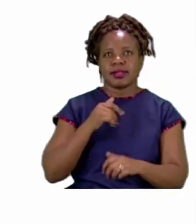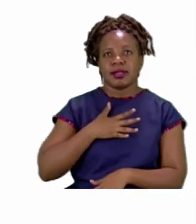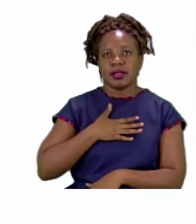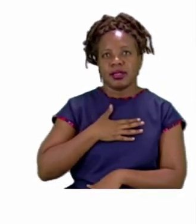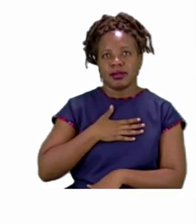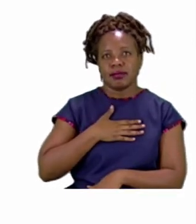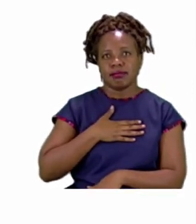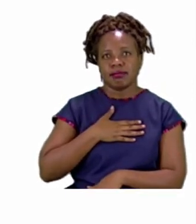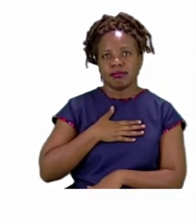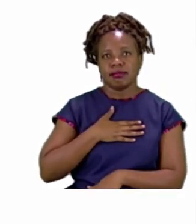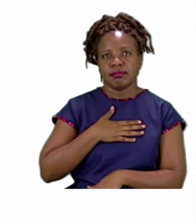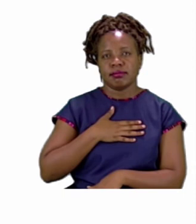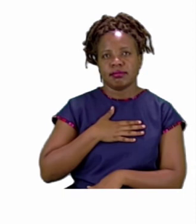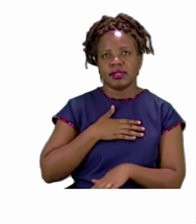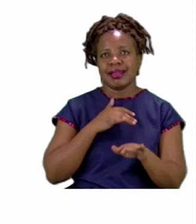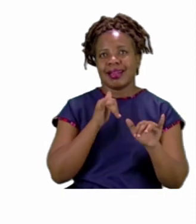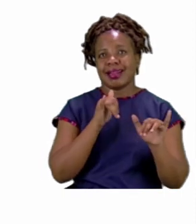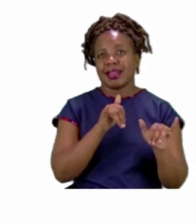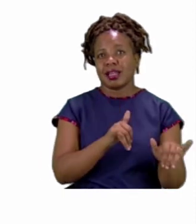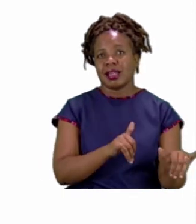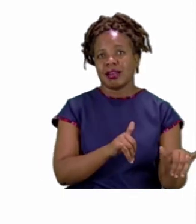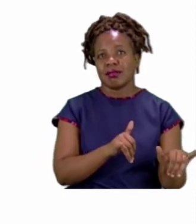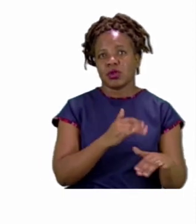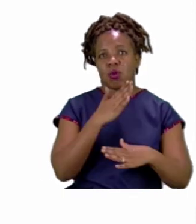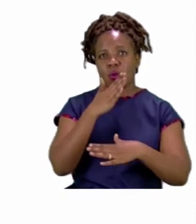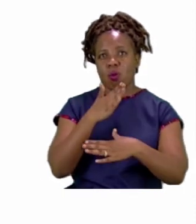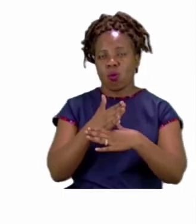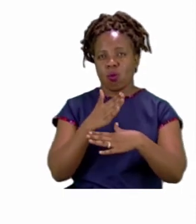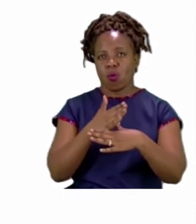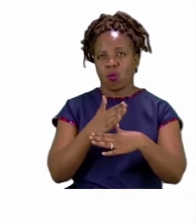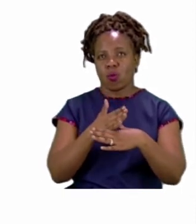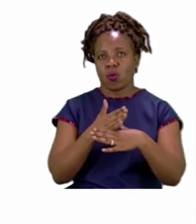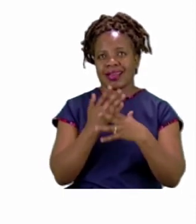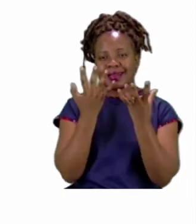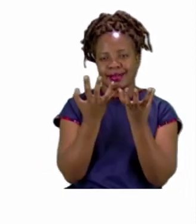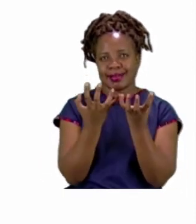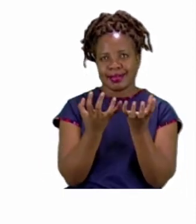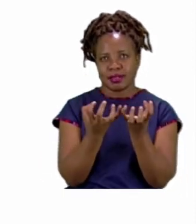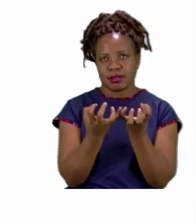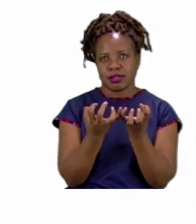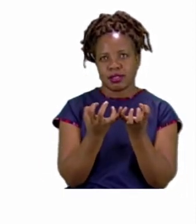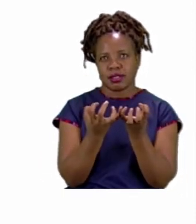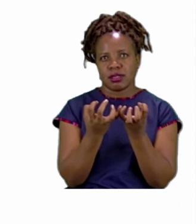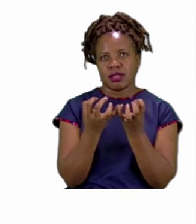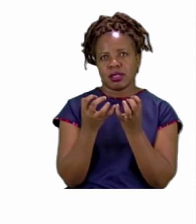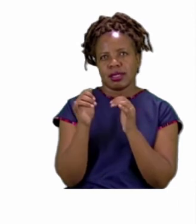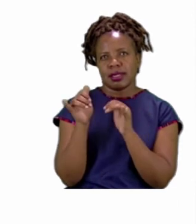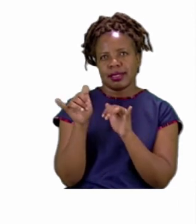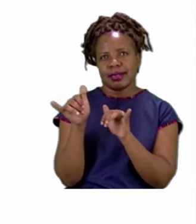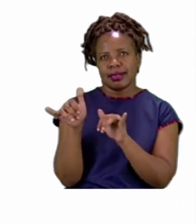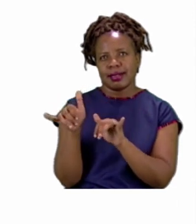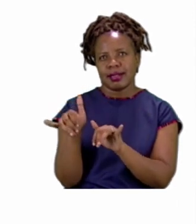likes, leaves, works, need, live,